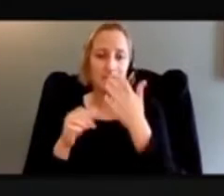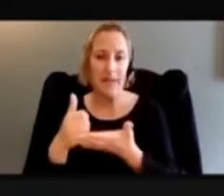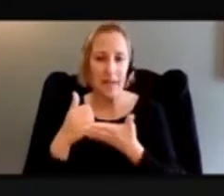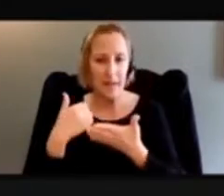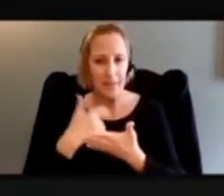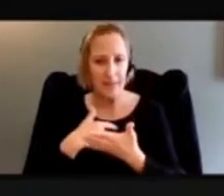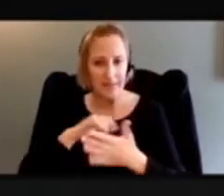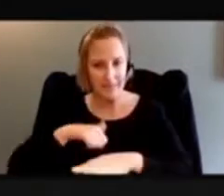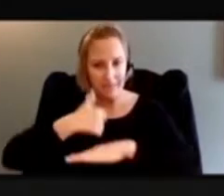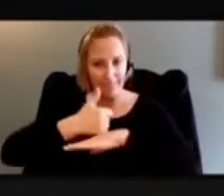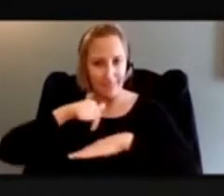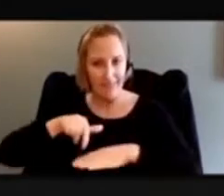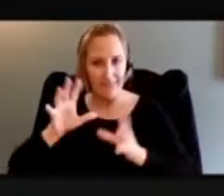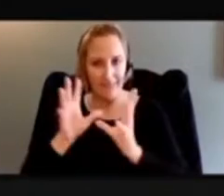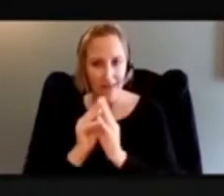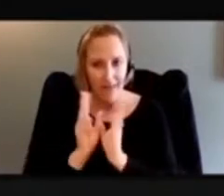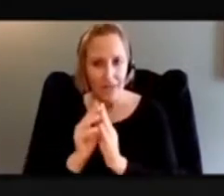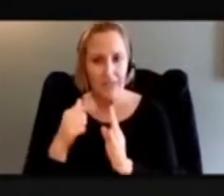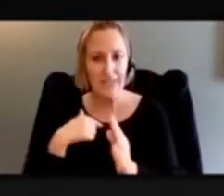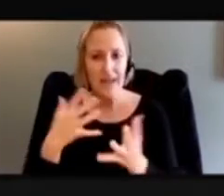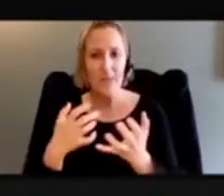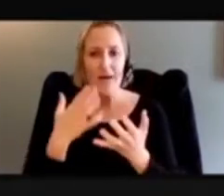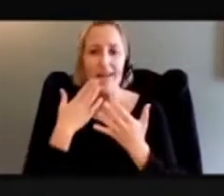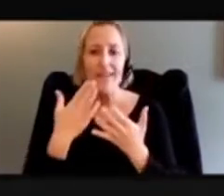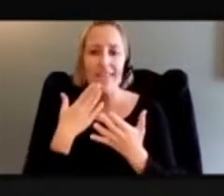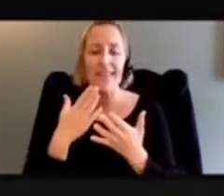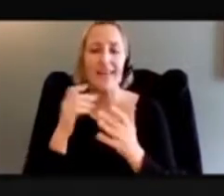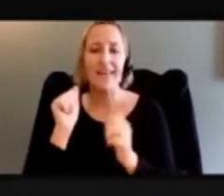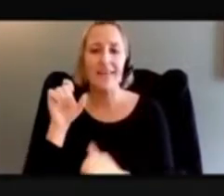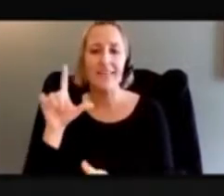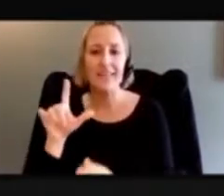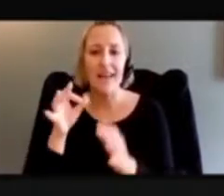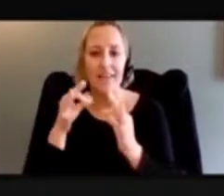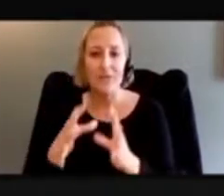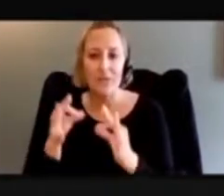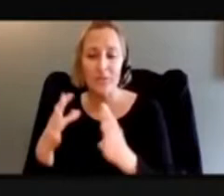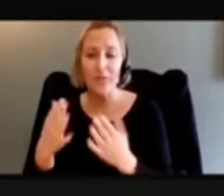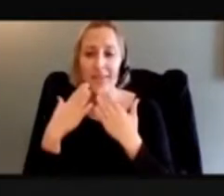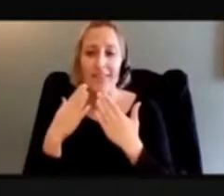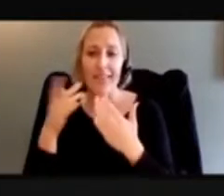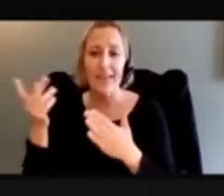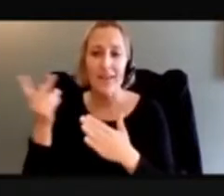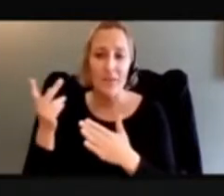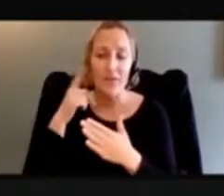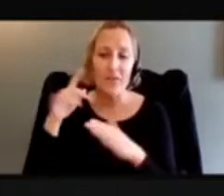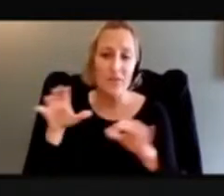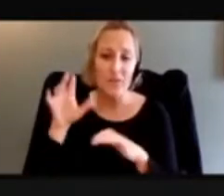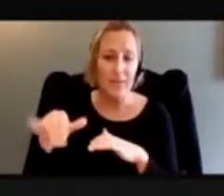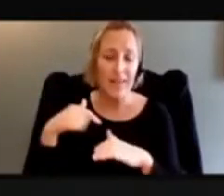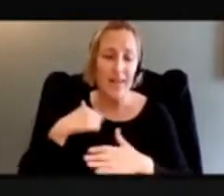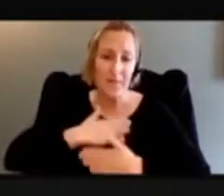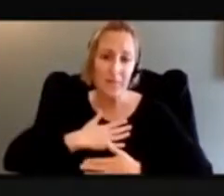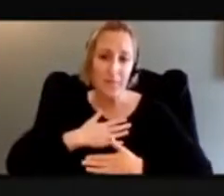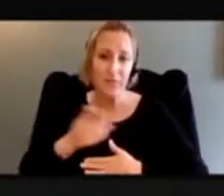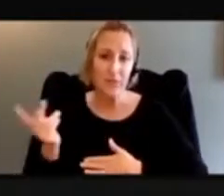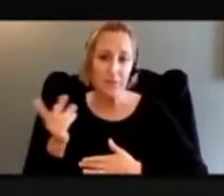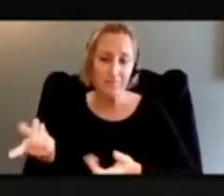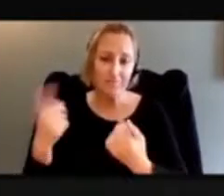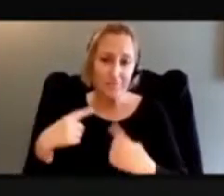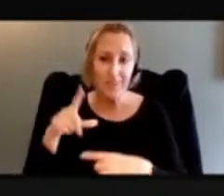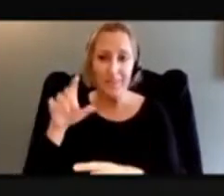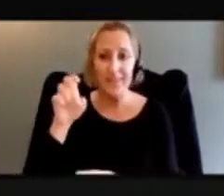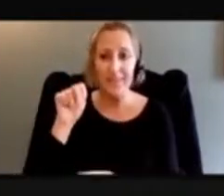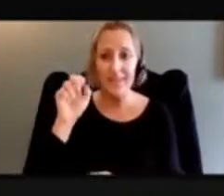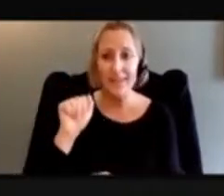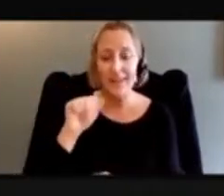content together. I'd like to thank our ASL interpreters. Thank you guys so much. We really appreciate you being here. That's Lena